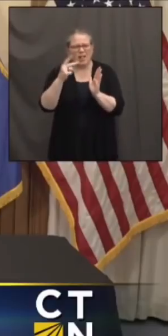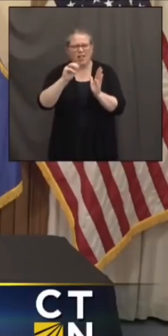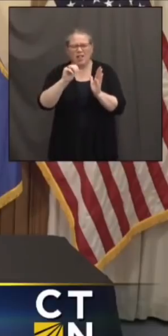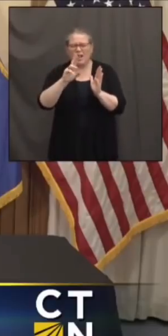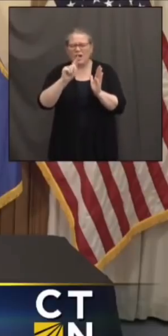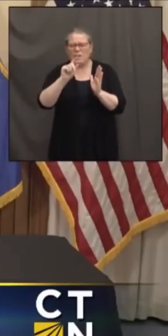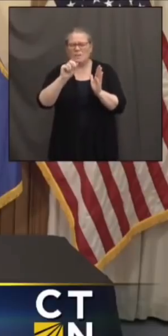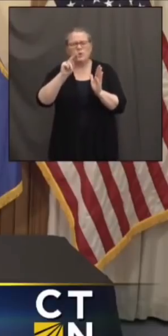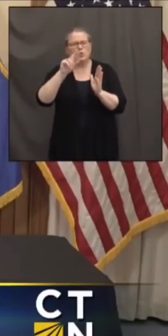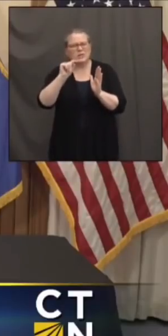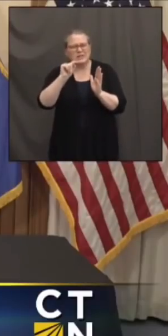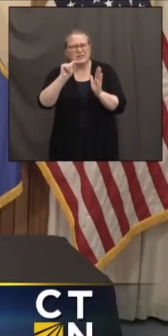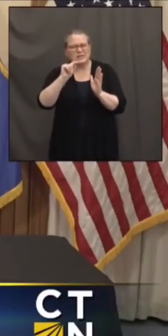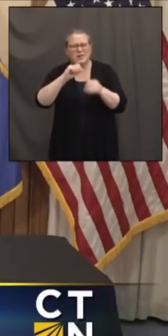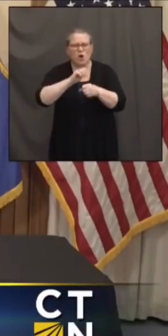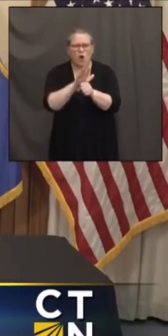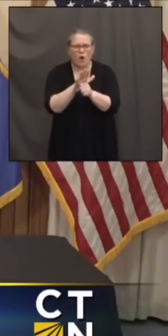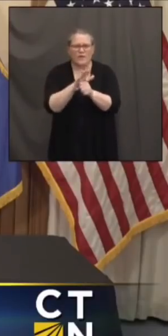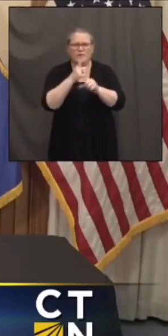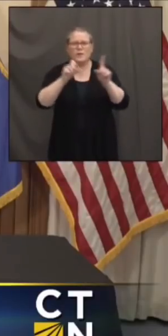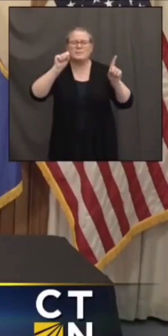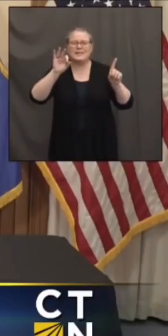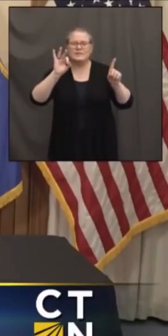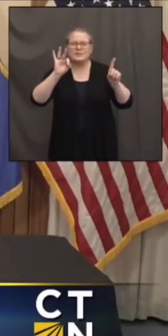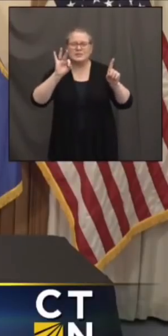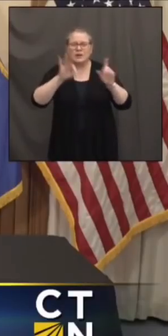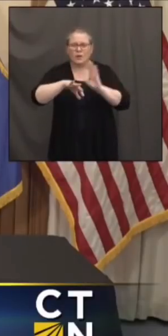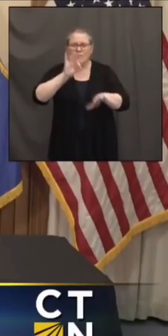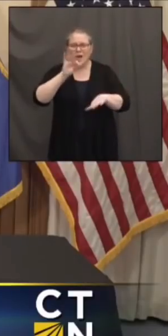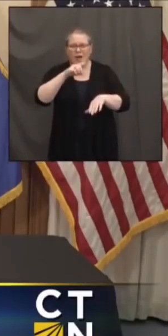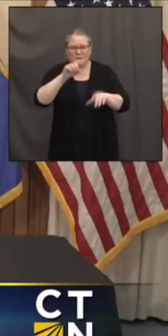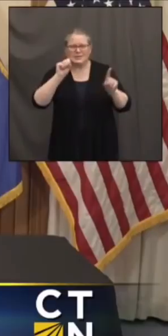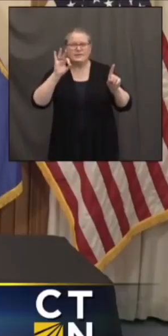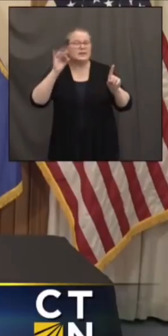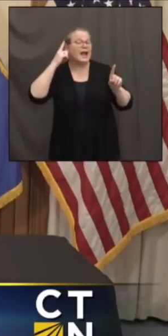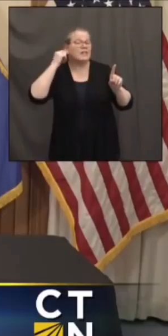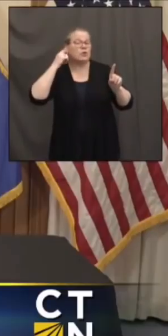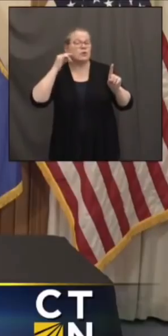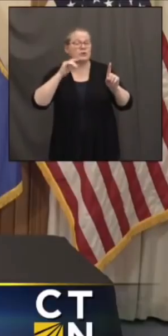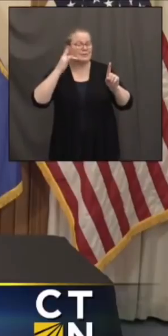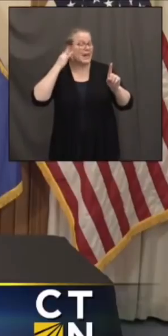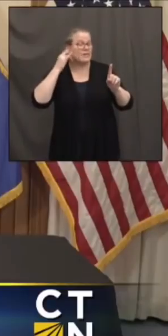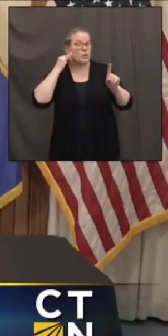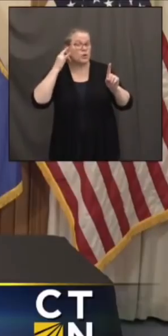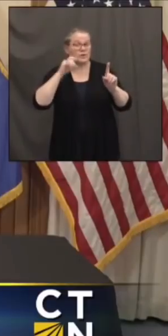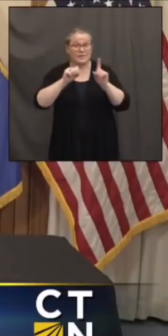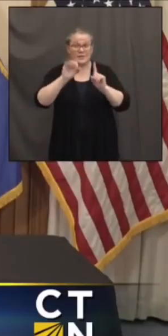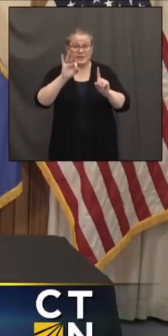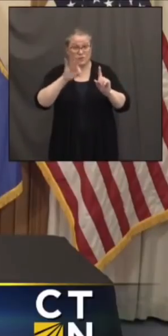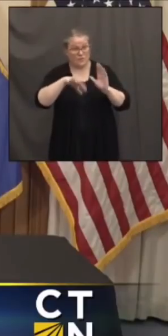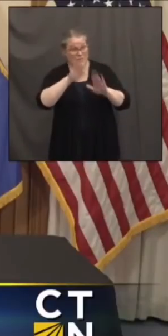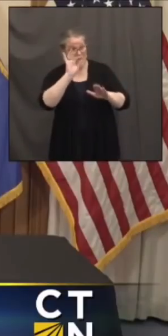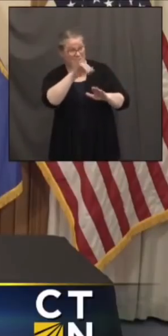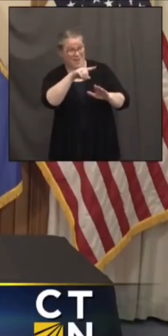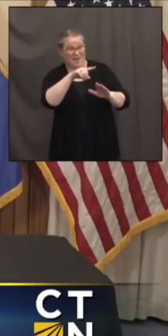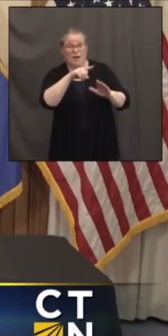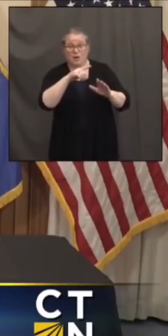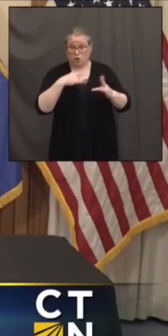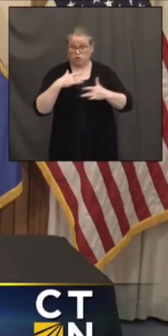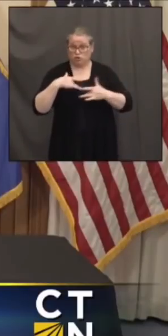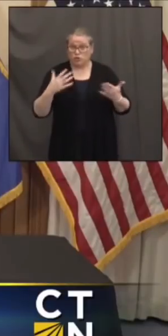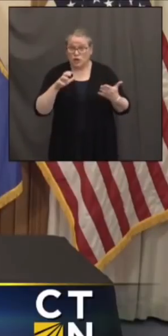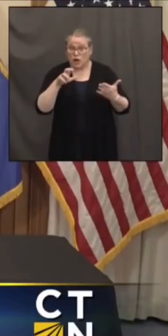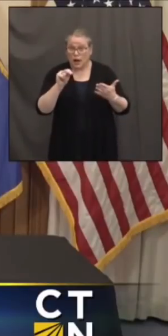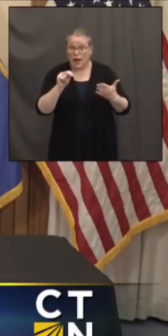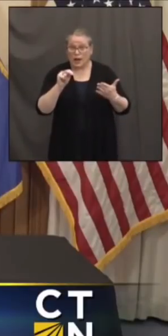San Francisco area? Do we have any information on this? And then any concerns, obviously, with that popping up here in Connecticut and our